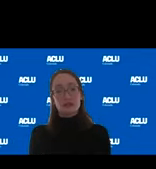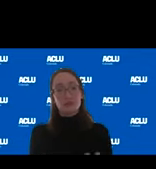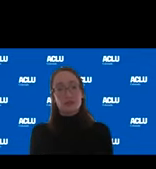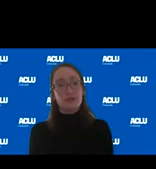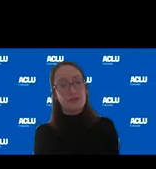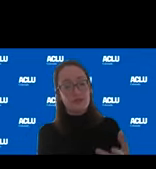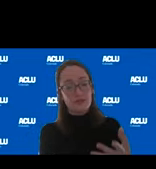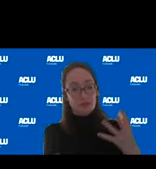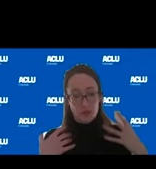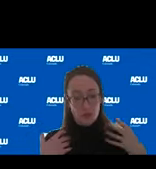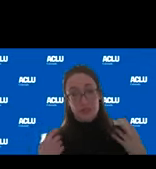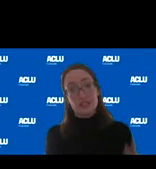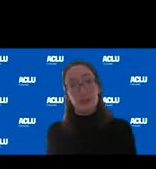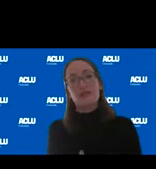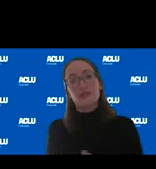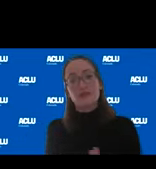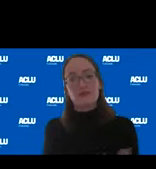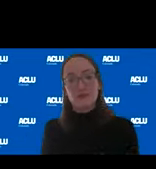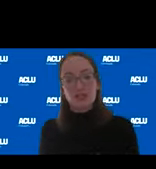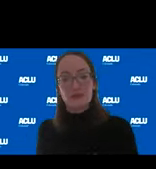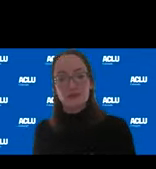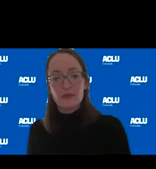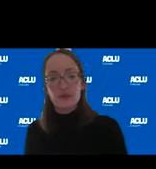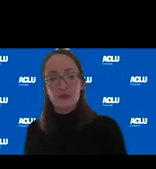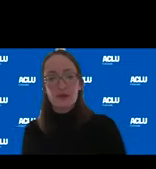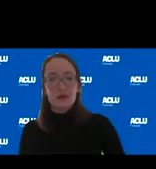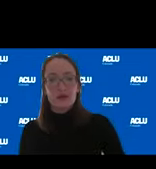inspires people to participate when they have the clear information.